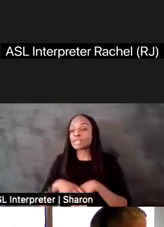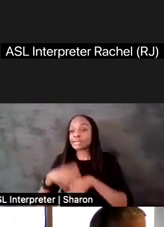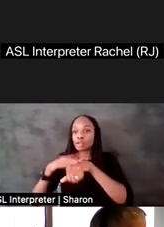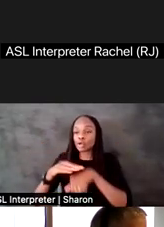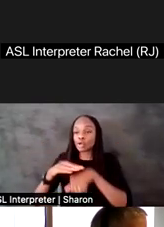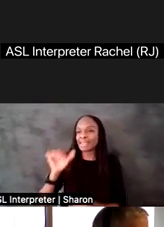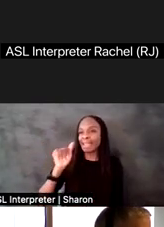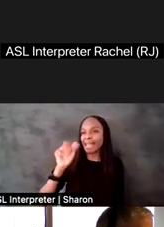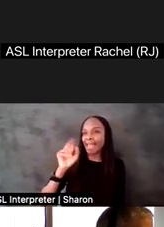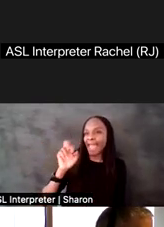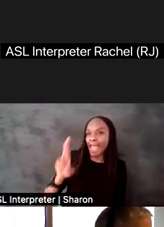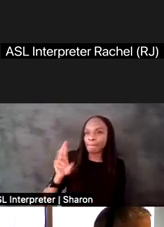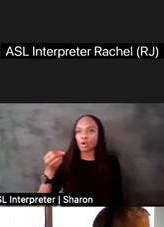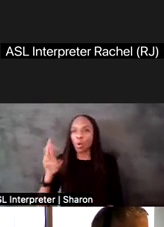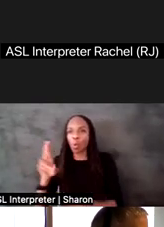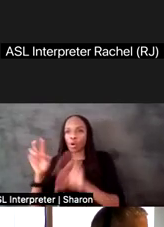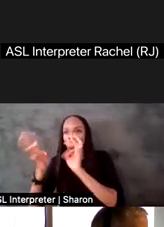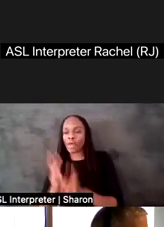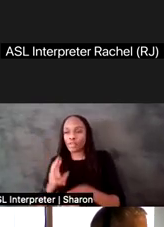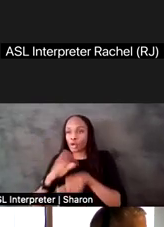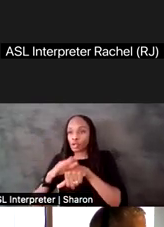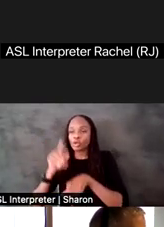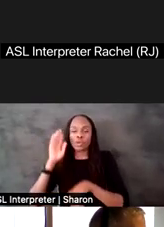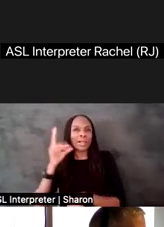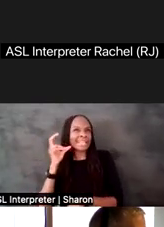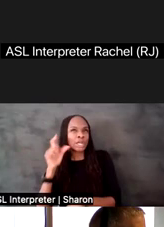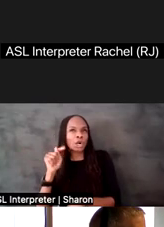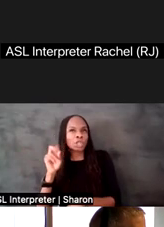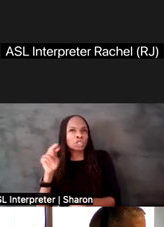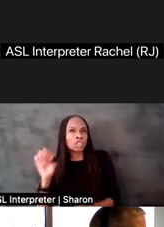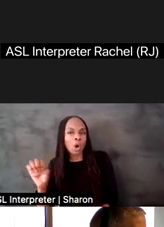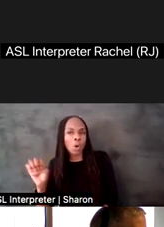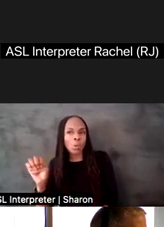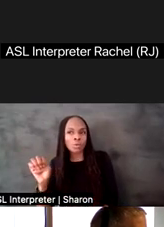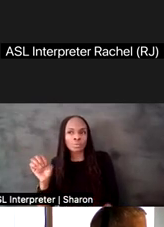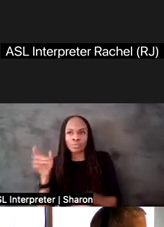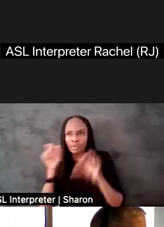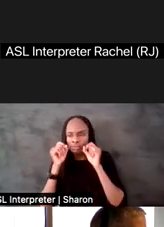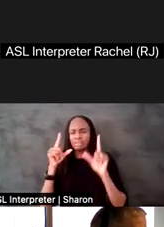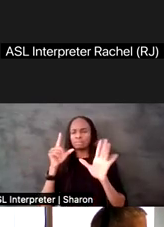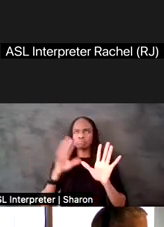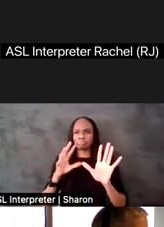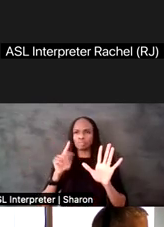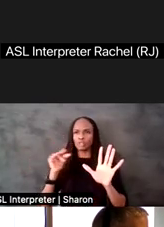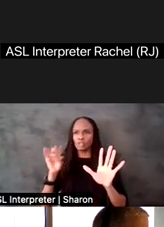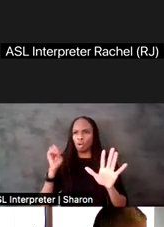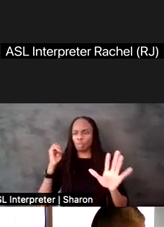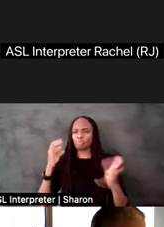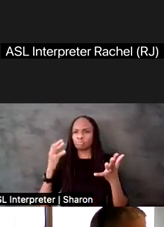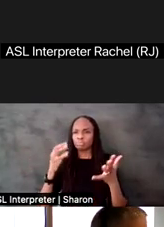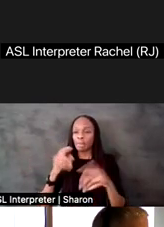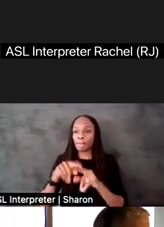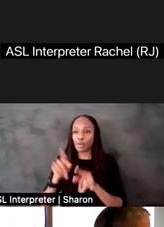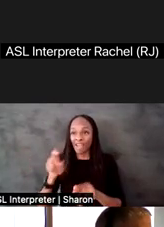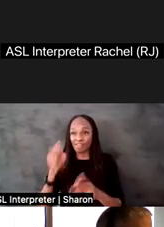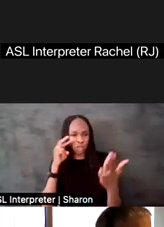weather alert. You'll hear that tone, that something surprising, jarring tone we get at times, but you'll have to look at your